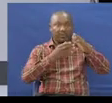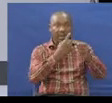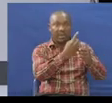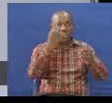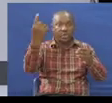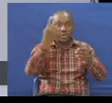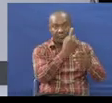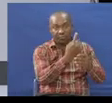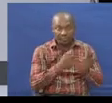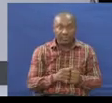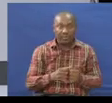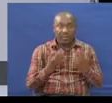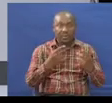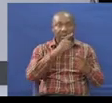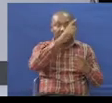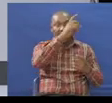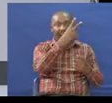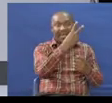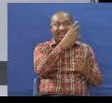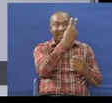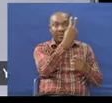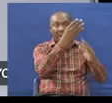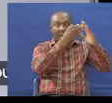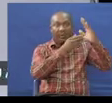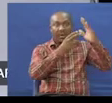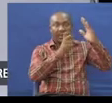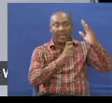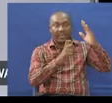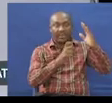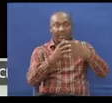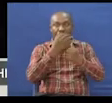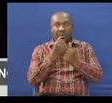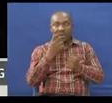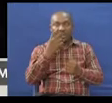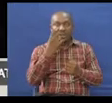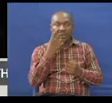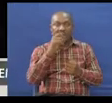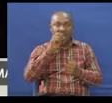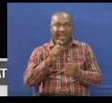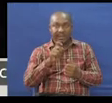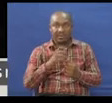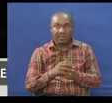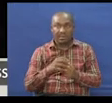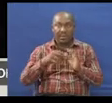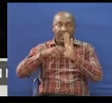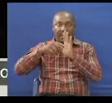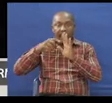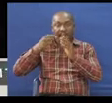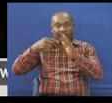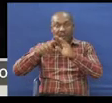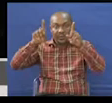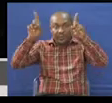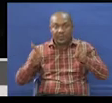each of these by the number you have taken it out. So if you divide the x squared by x, you remain with x. Write it there.